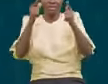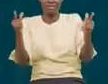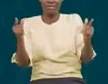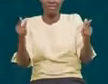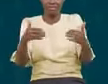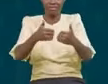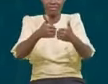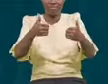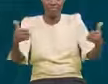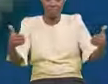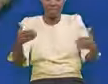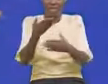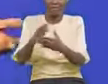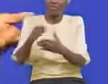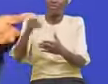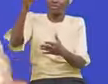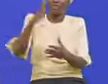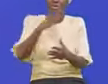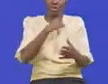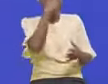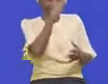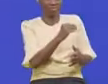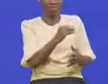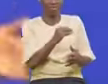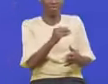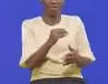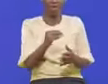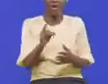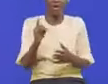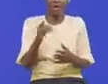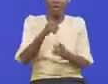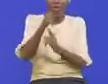le Mawu kple amegbetɔwo dome.